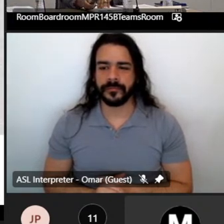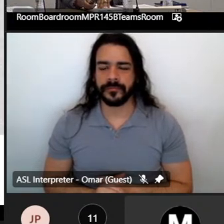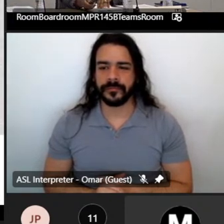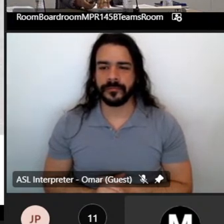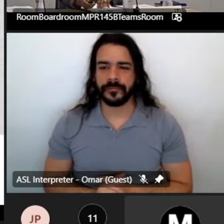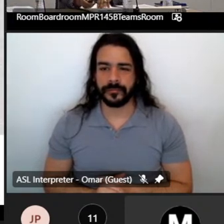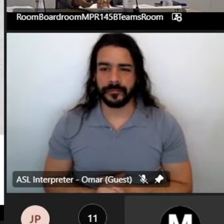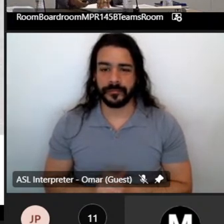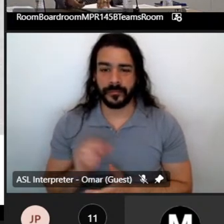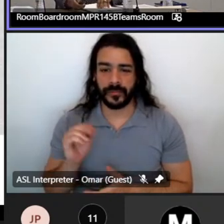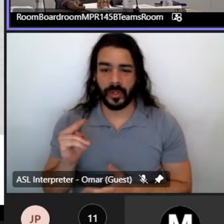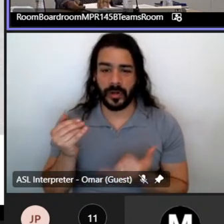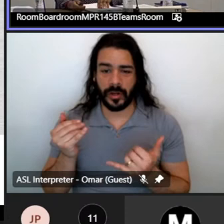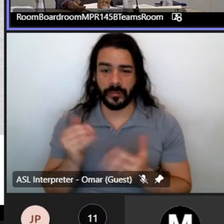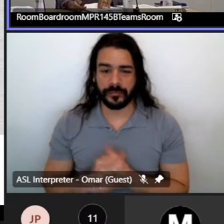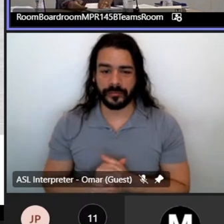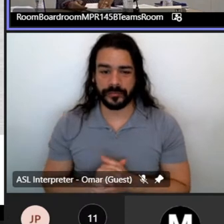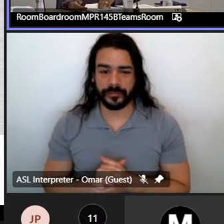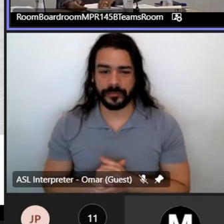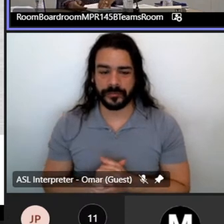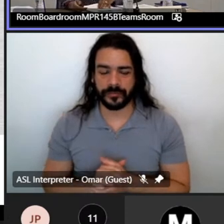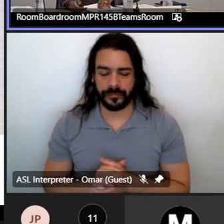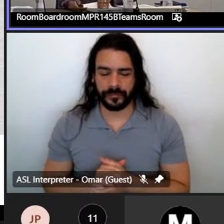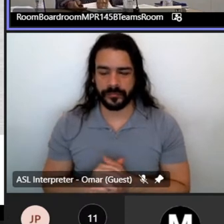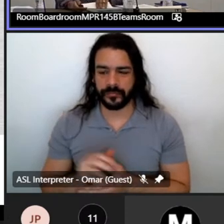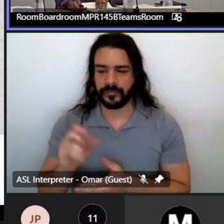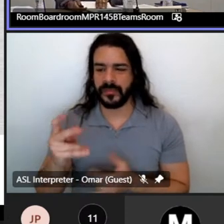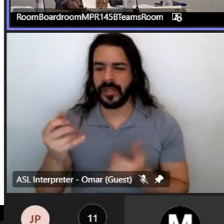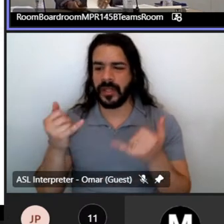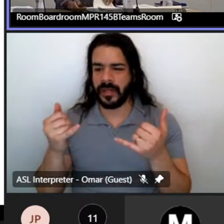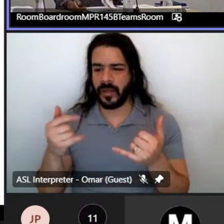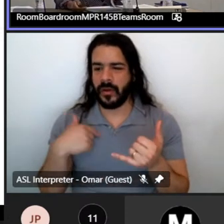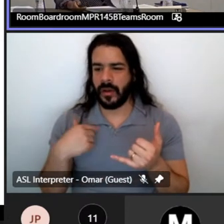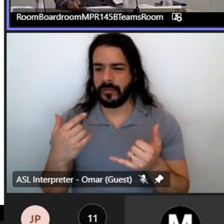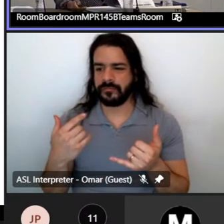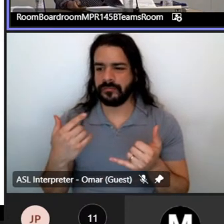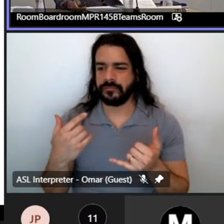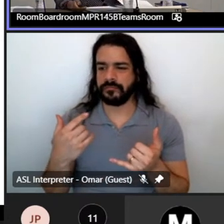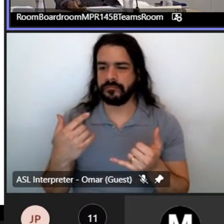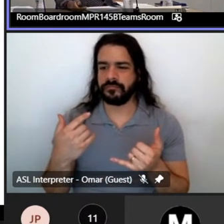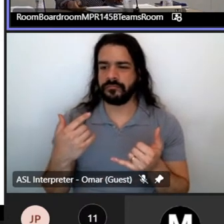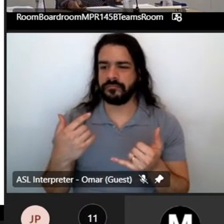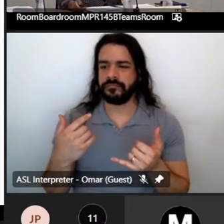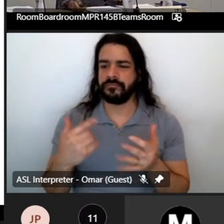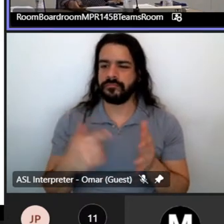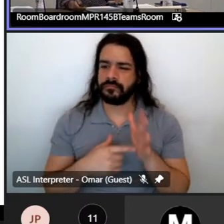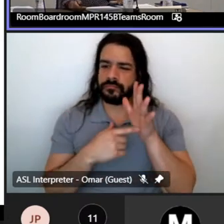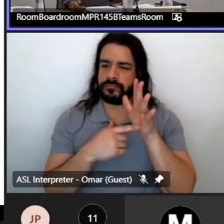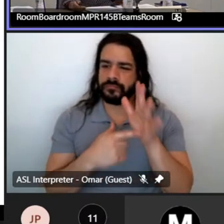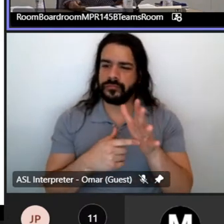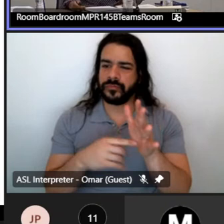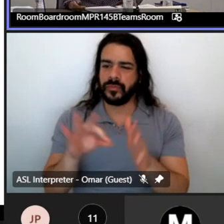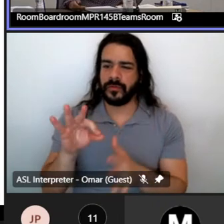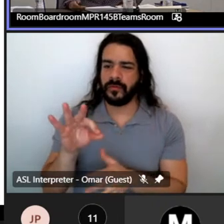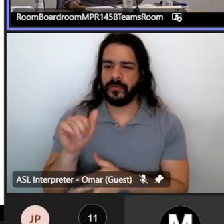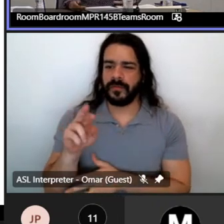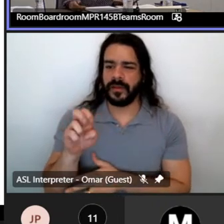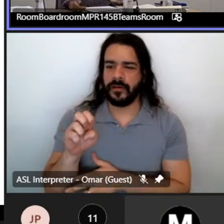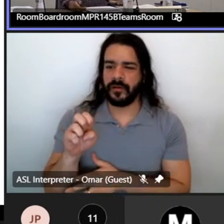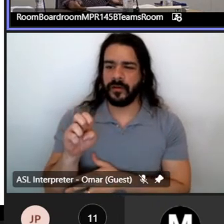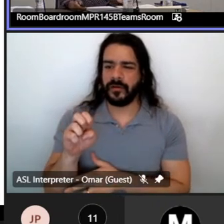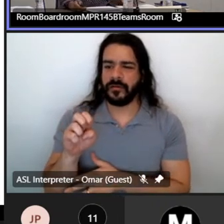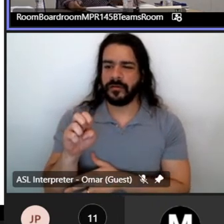I think it's on now there we go okay I'll now present the fair and service optimization